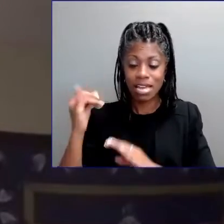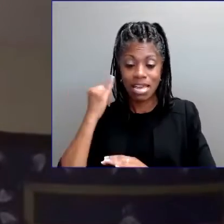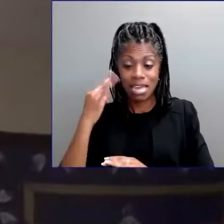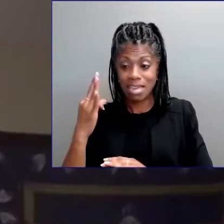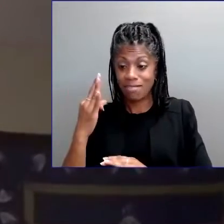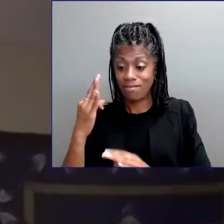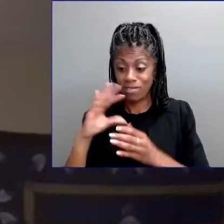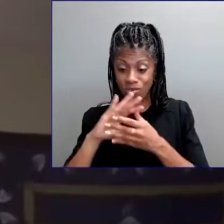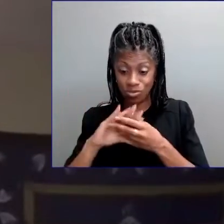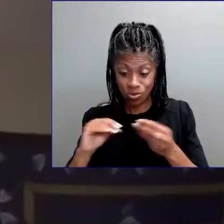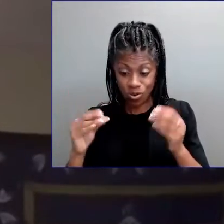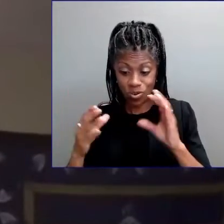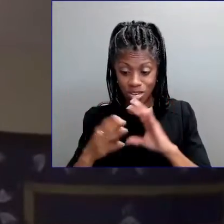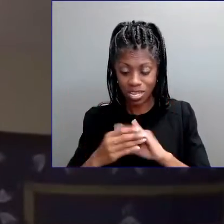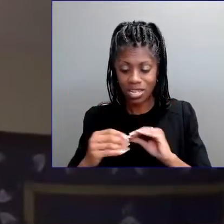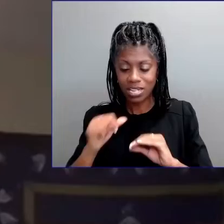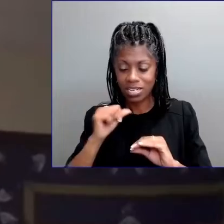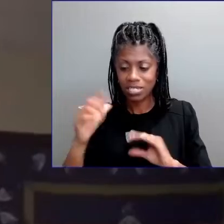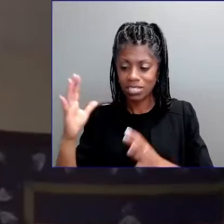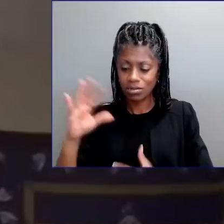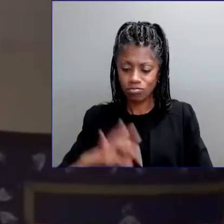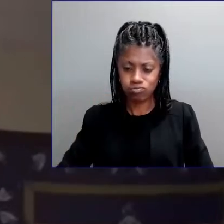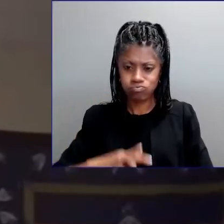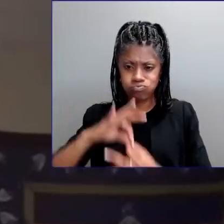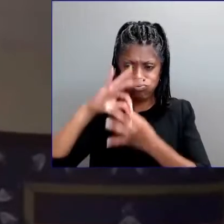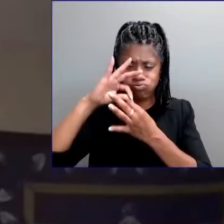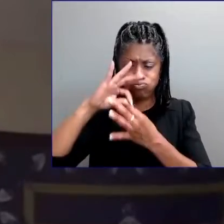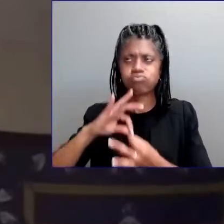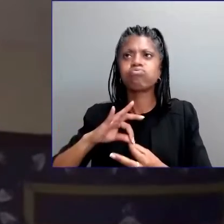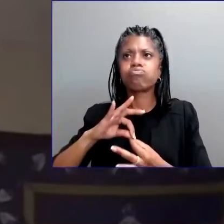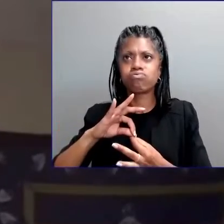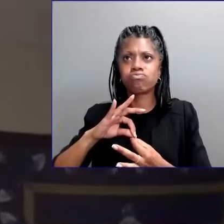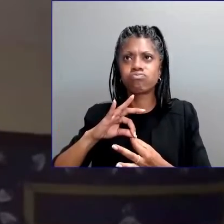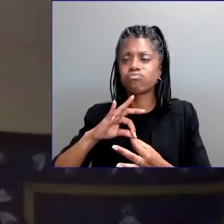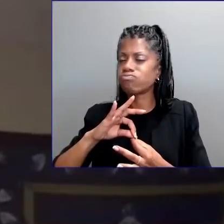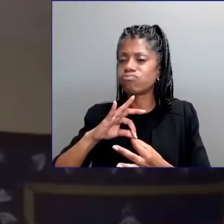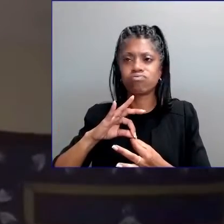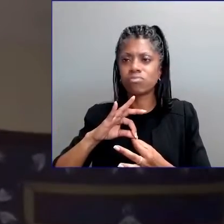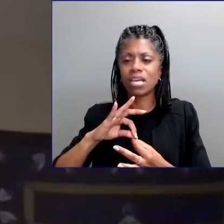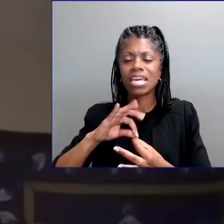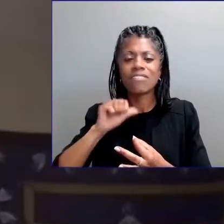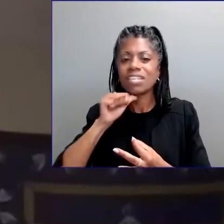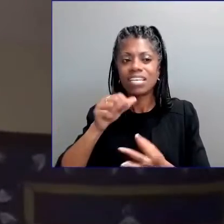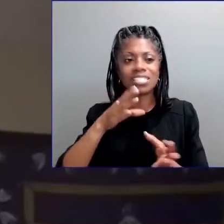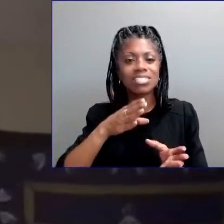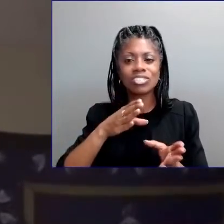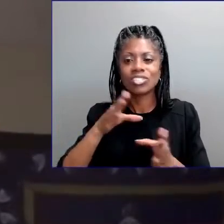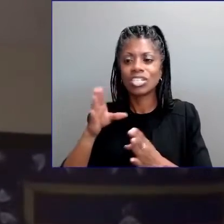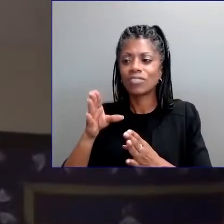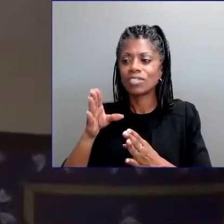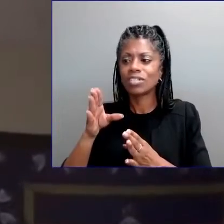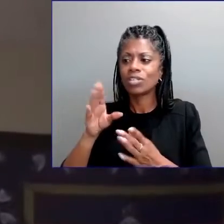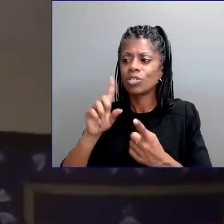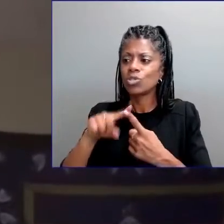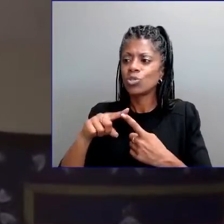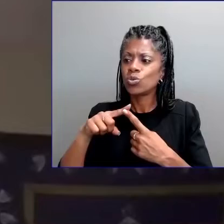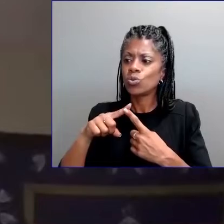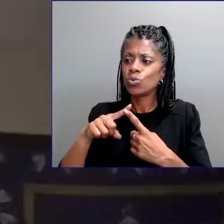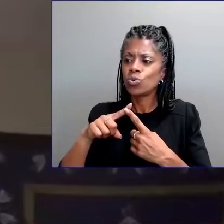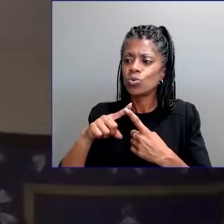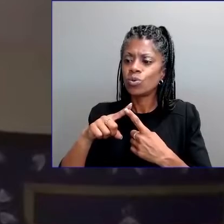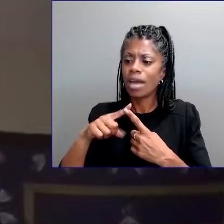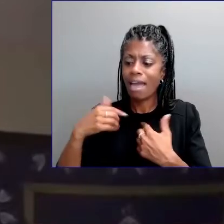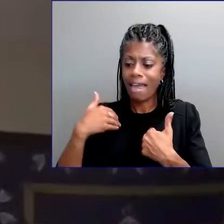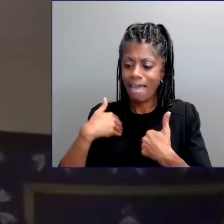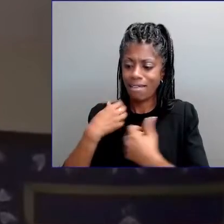the experience of those of us who are directly impacted and shift the needle towards liberation, why tell the story in the first